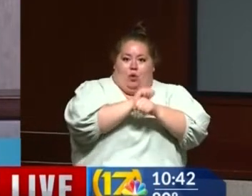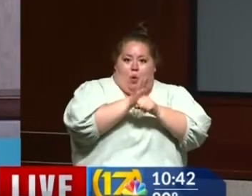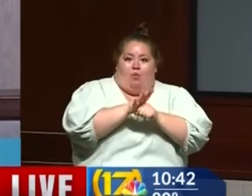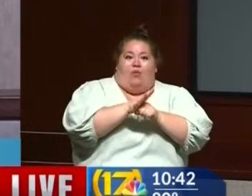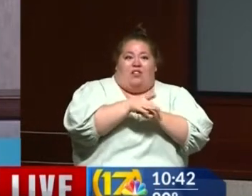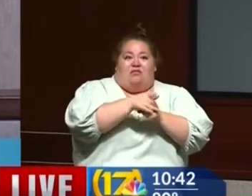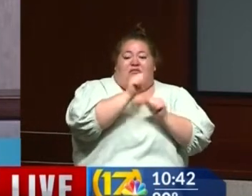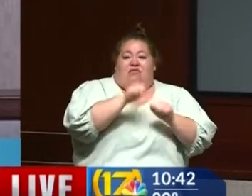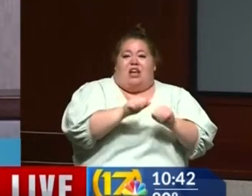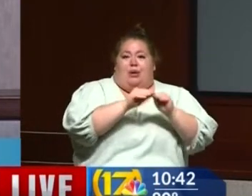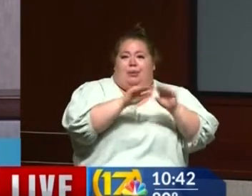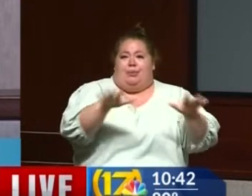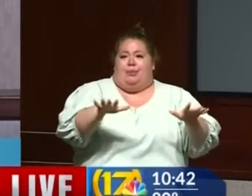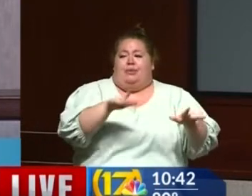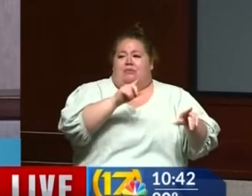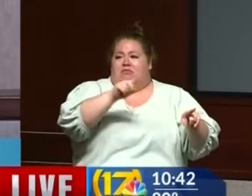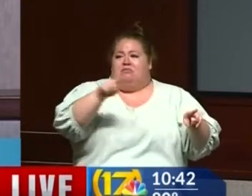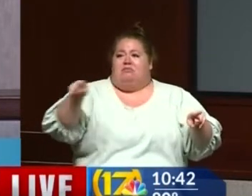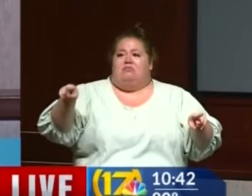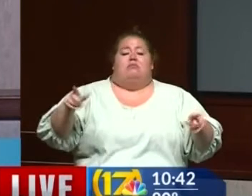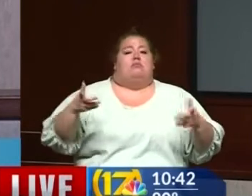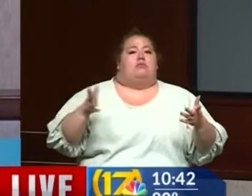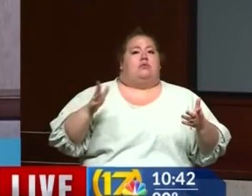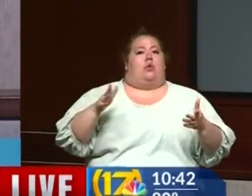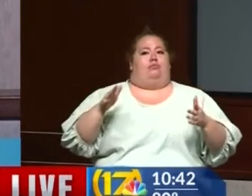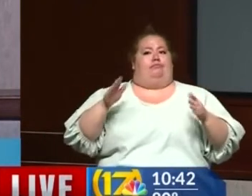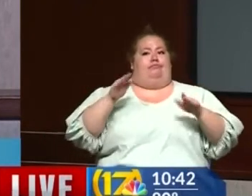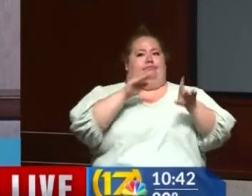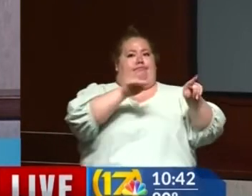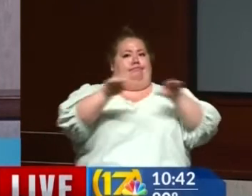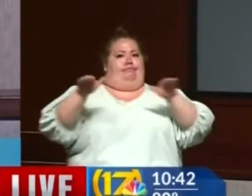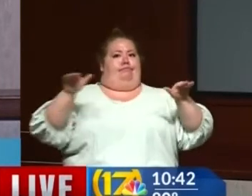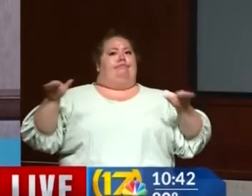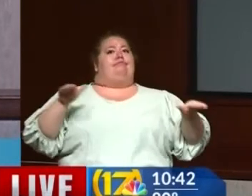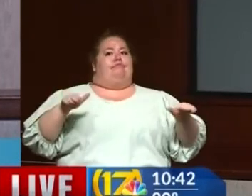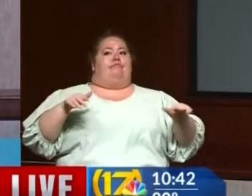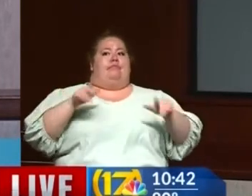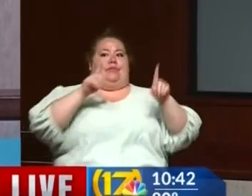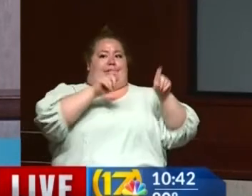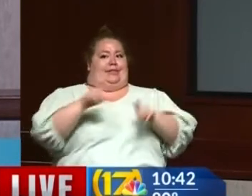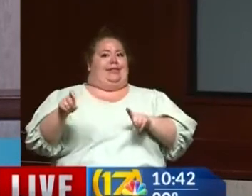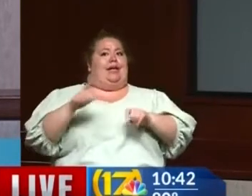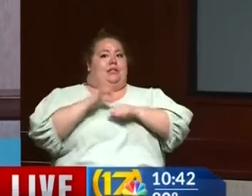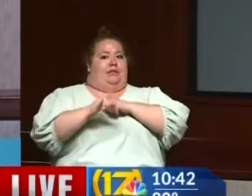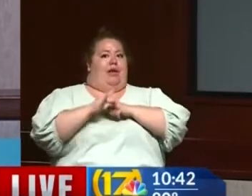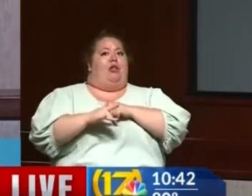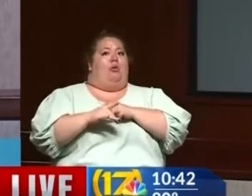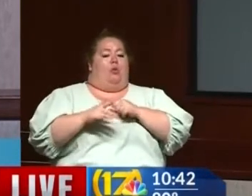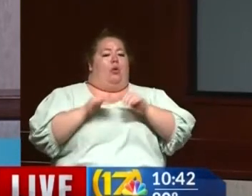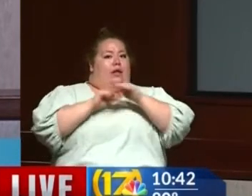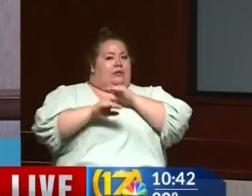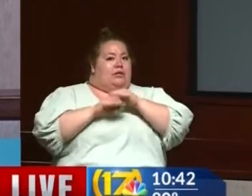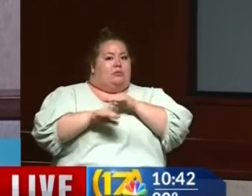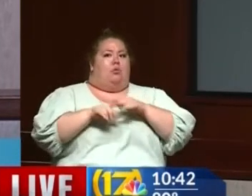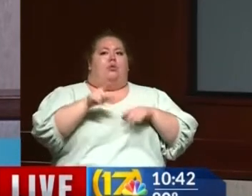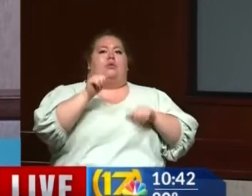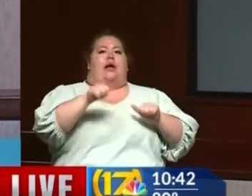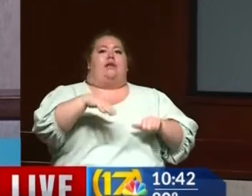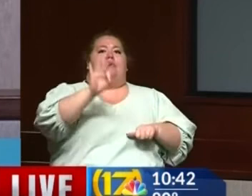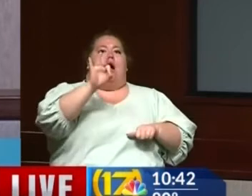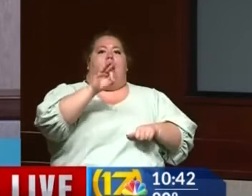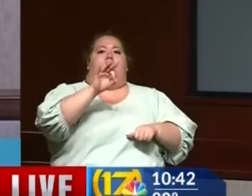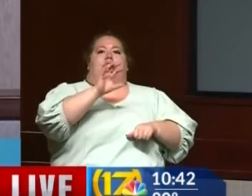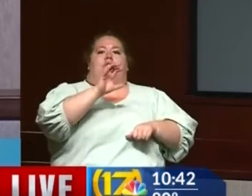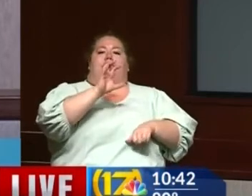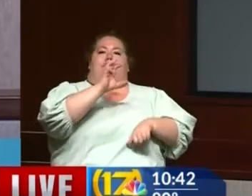that our community knows that it is widely available. They can go online to the county website to look for the testing sites. They can contact their healthcare providers.